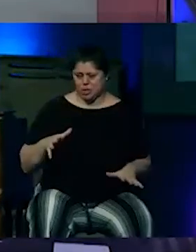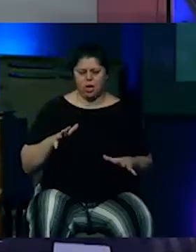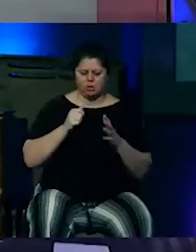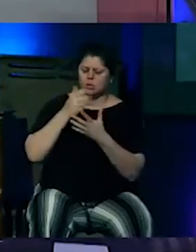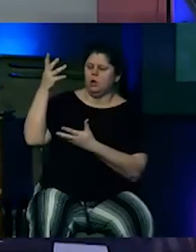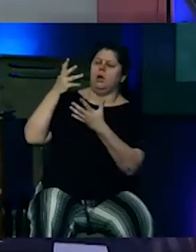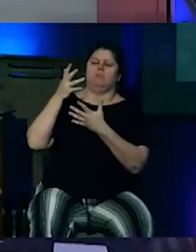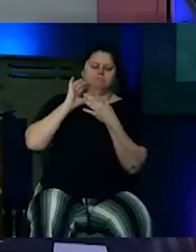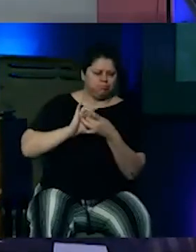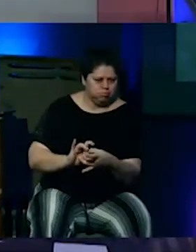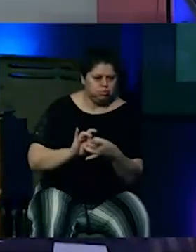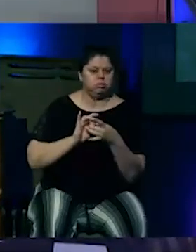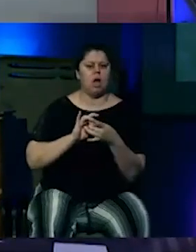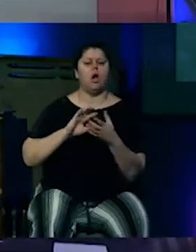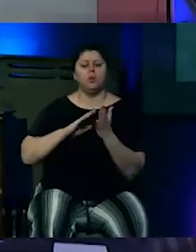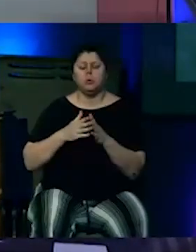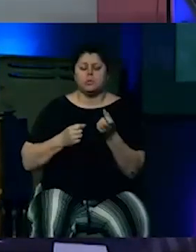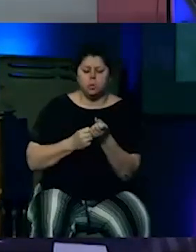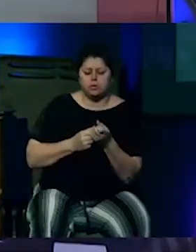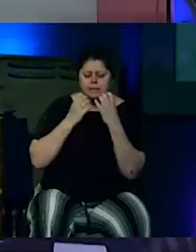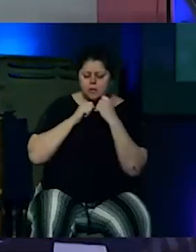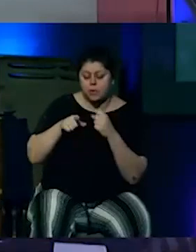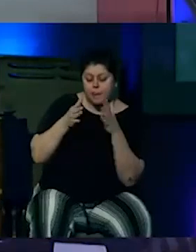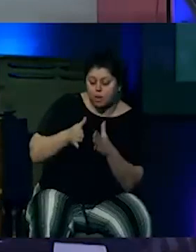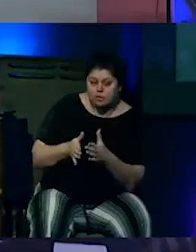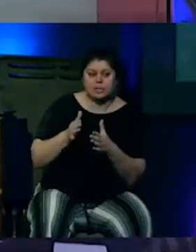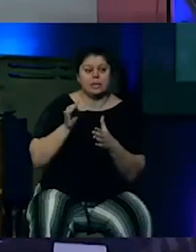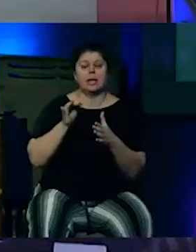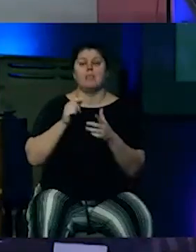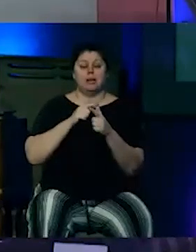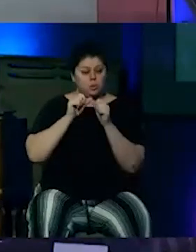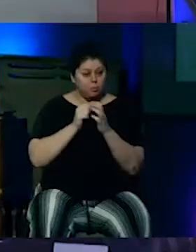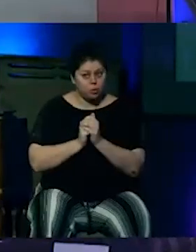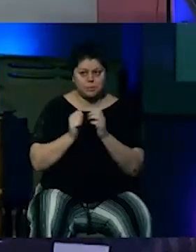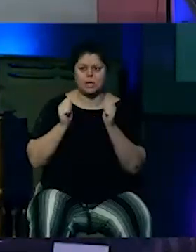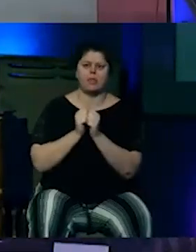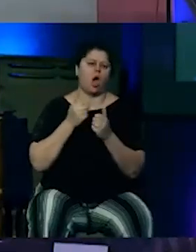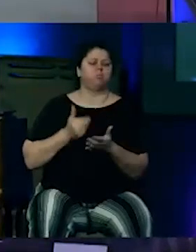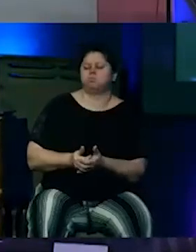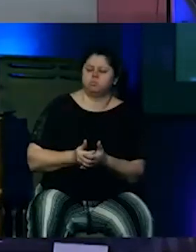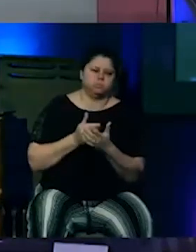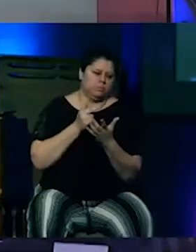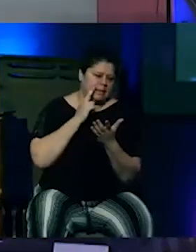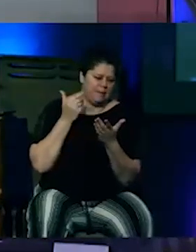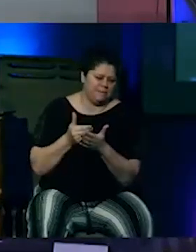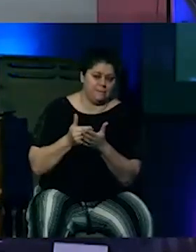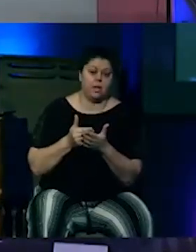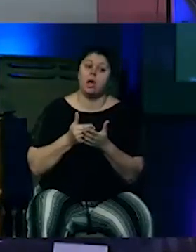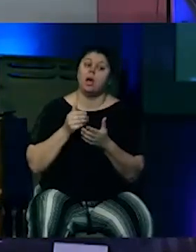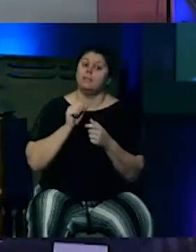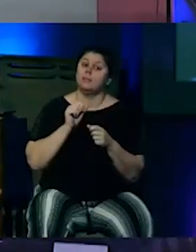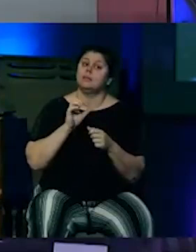community supports and cares for that individual, and then when you worship together, you feel even closer and more intimate. This also works in